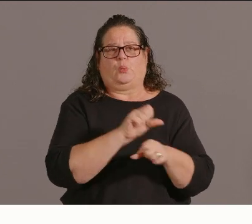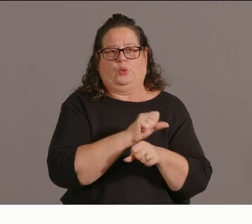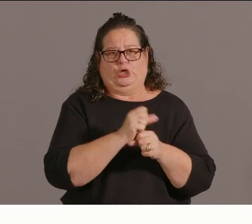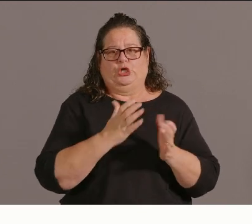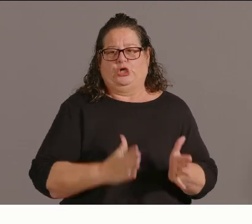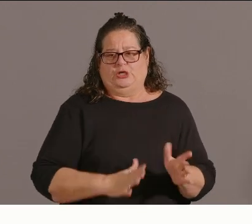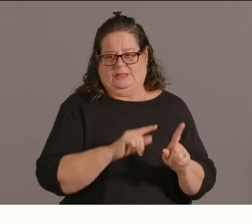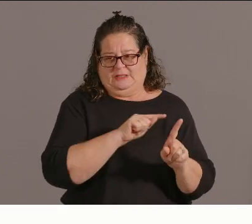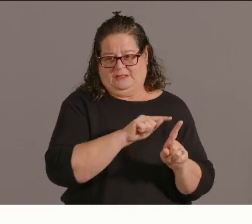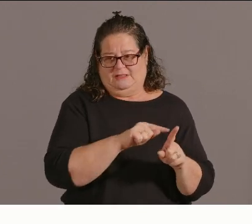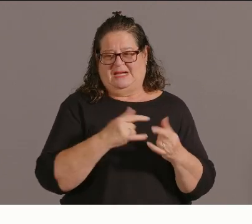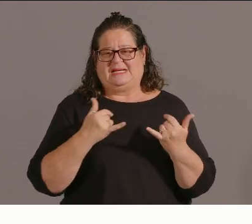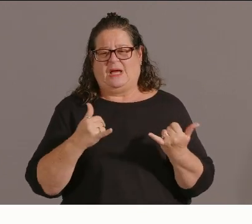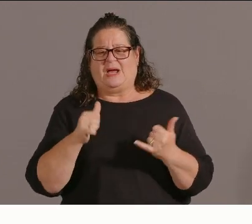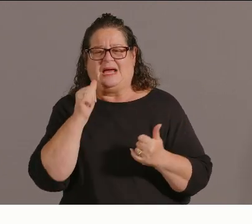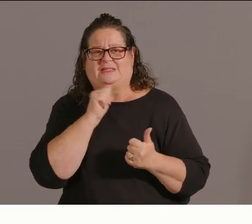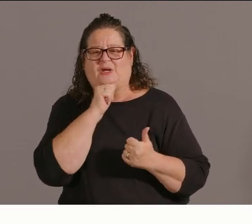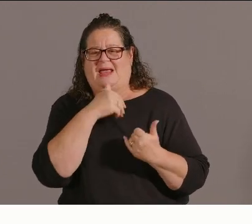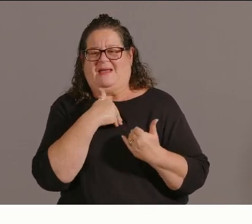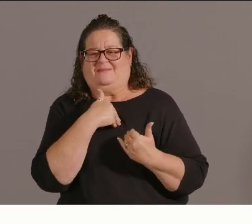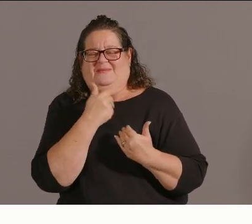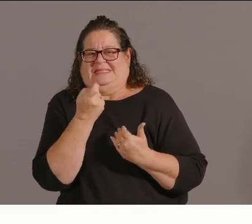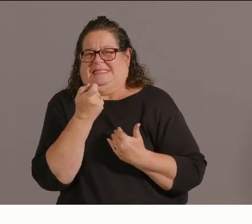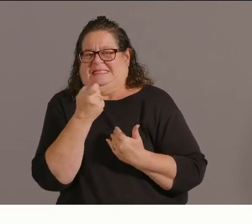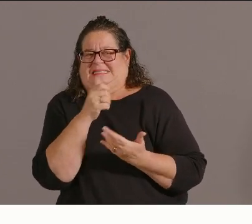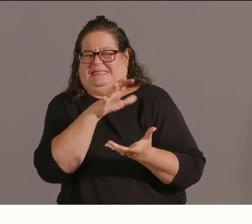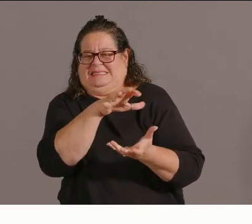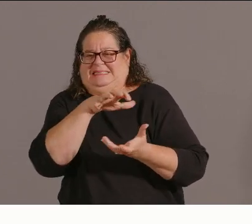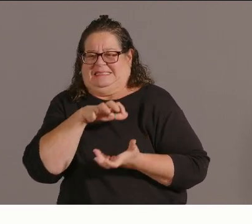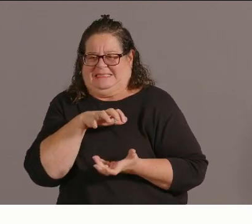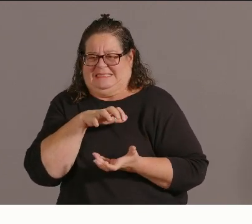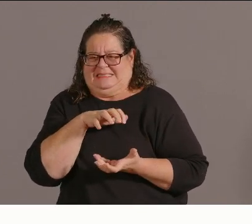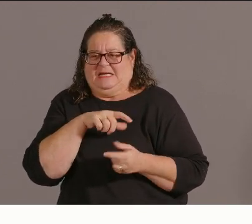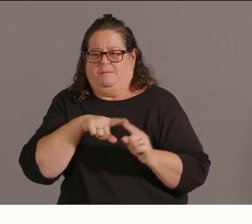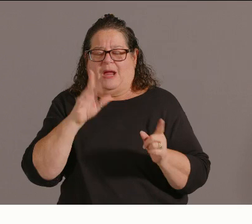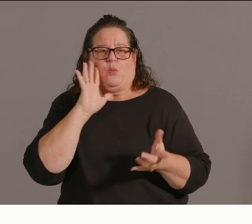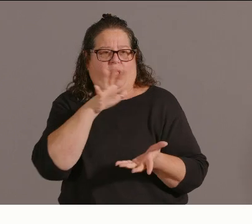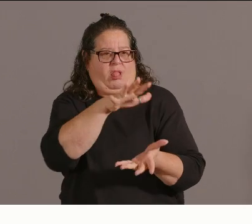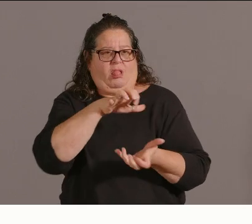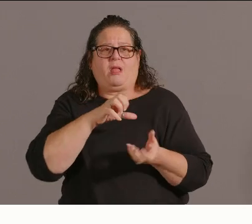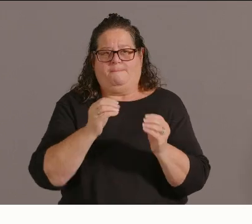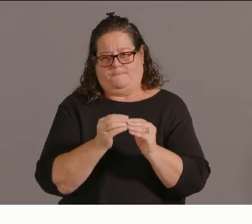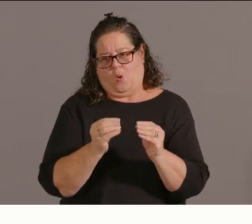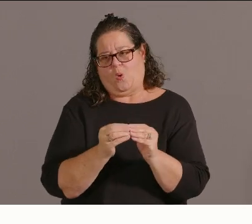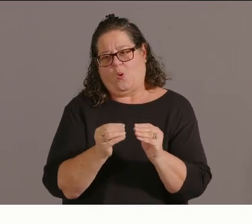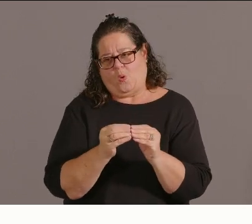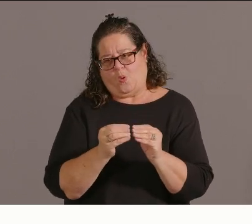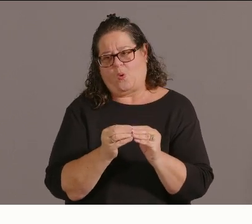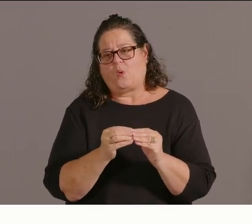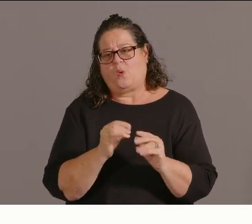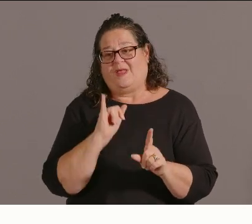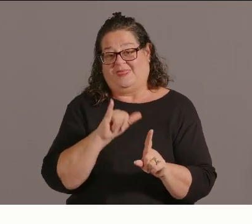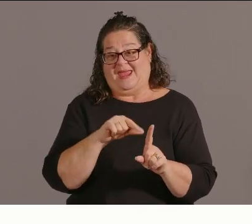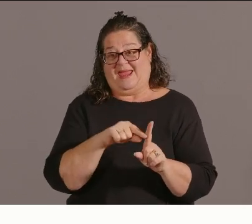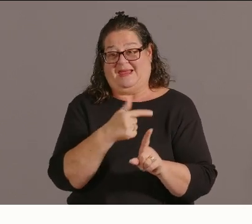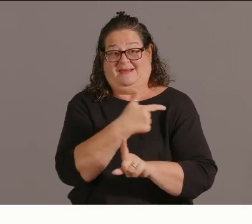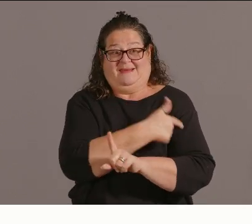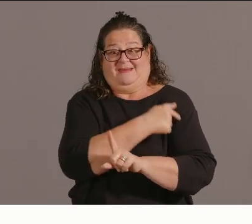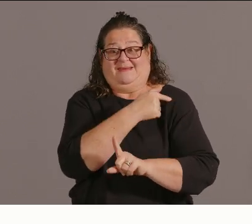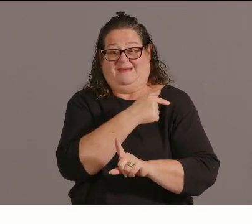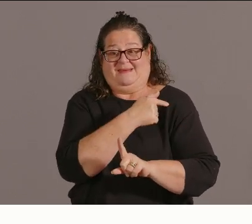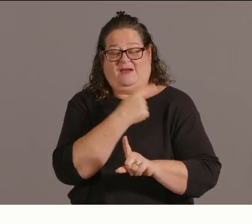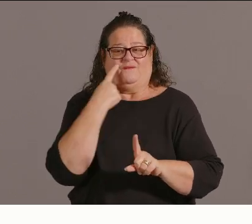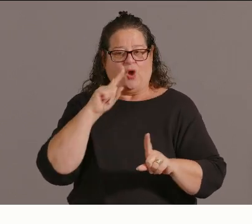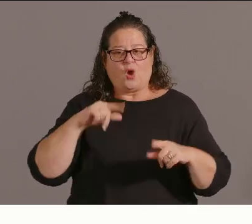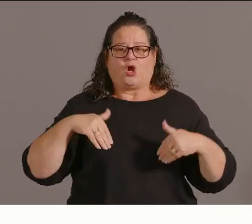And that could be used on our younger, healthier essential workers, and it will very quickly protect them and keep them